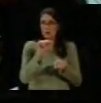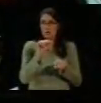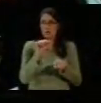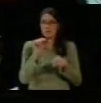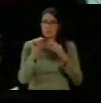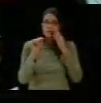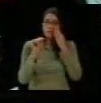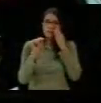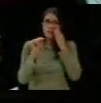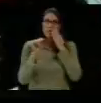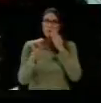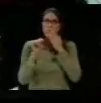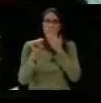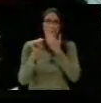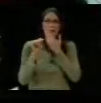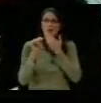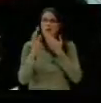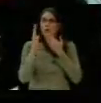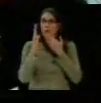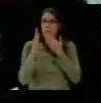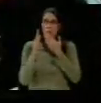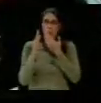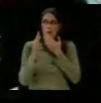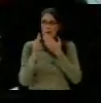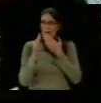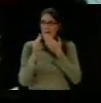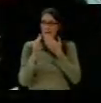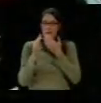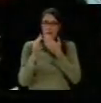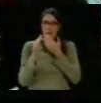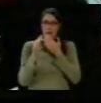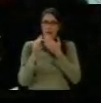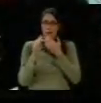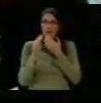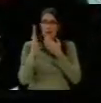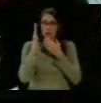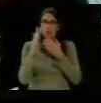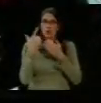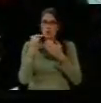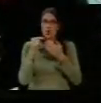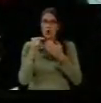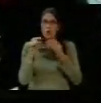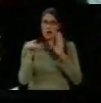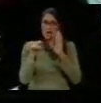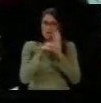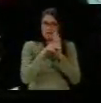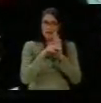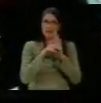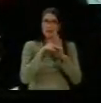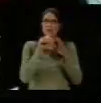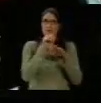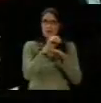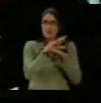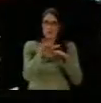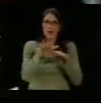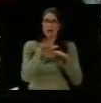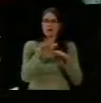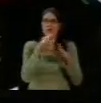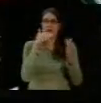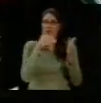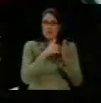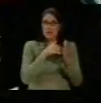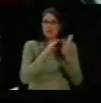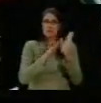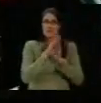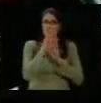yourself, if he thought that that's what was going on, it would go against the Development Corporation. Now, if it's going